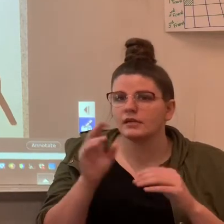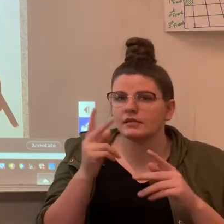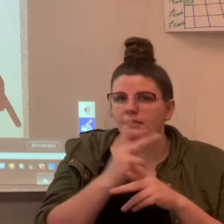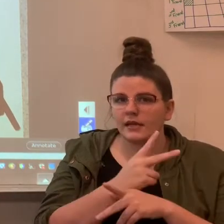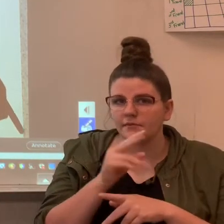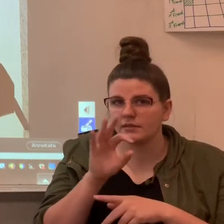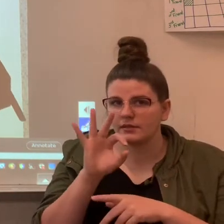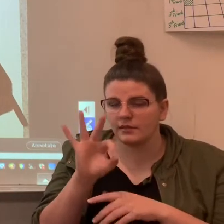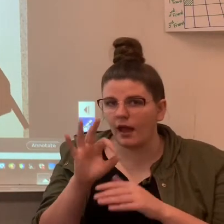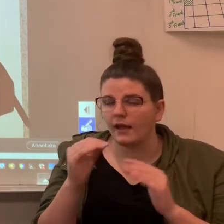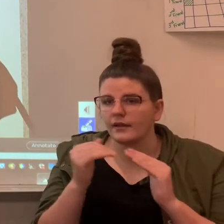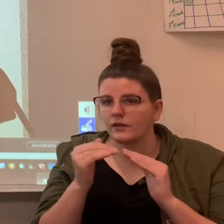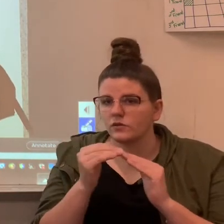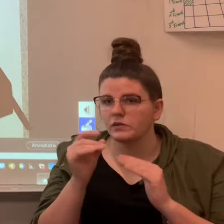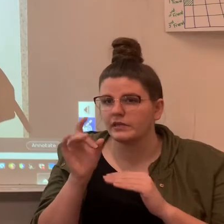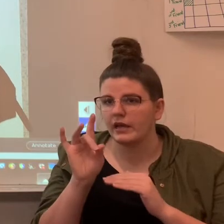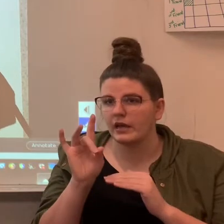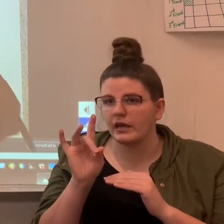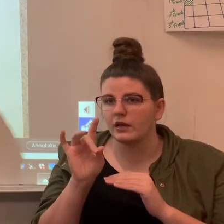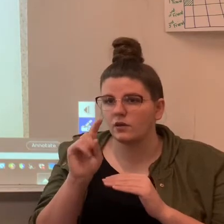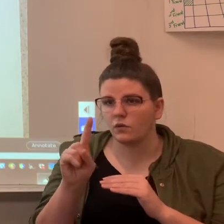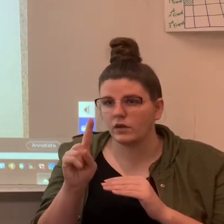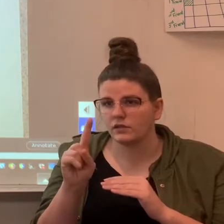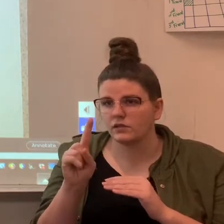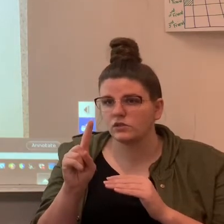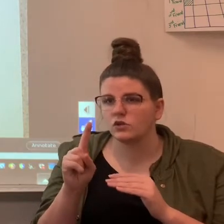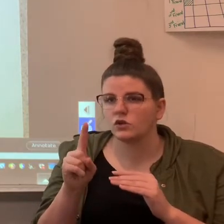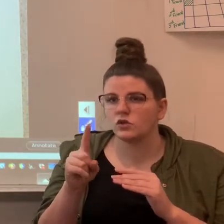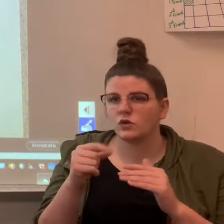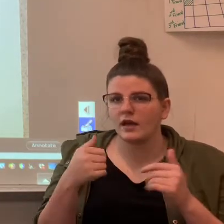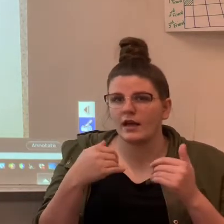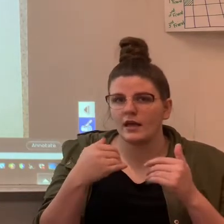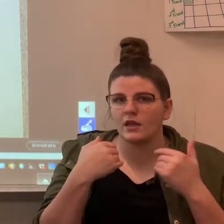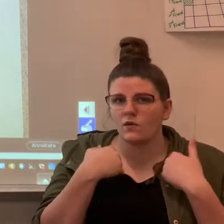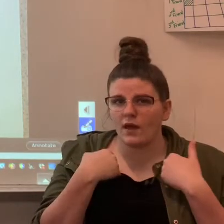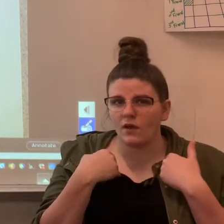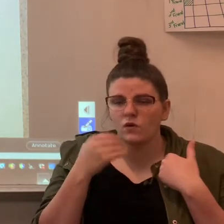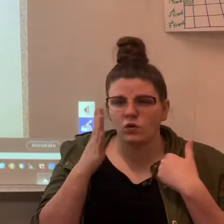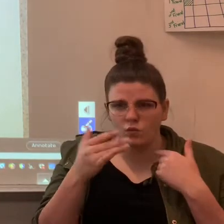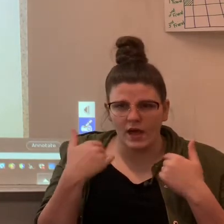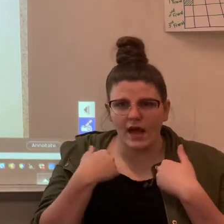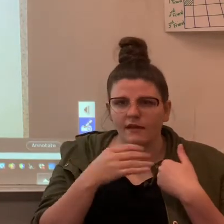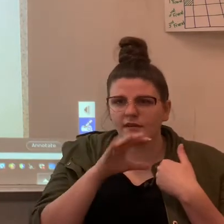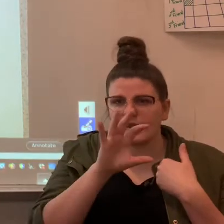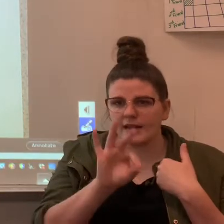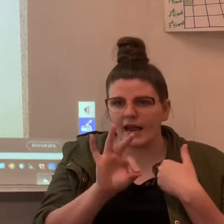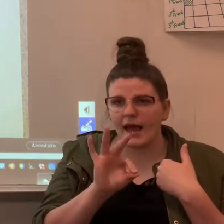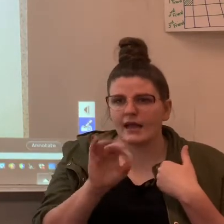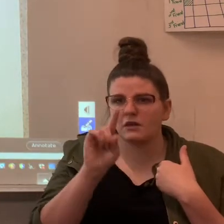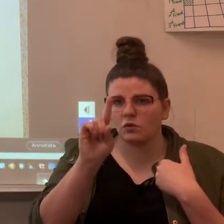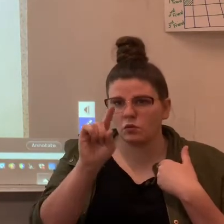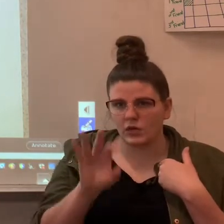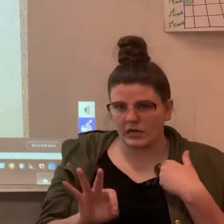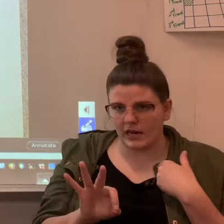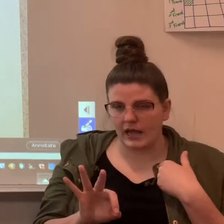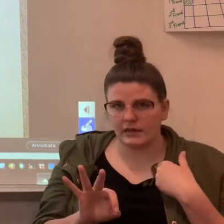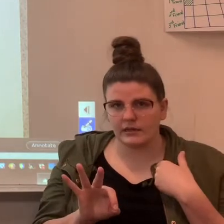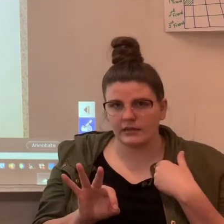And you have 9 and 1/9. So each one of those fire pits needed 9 and